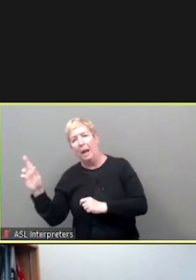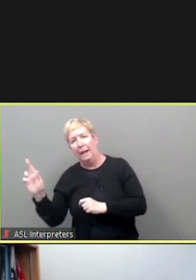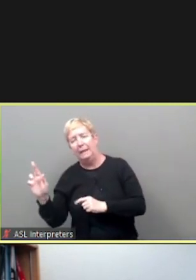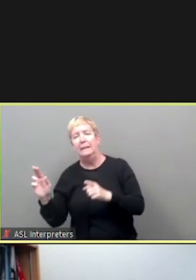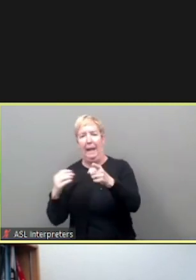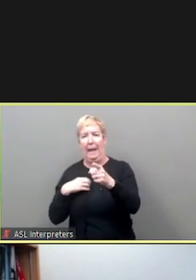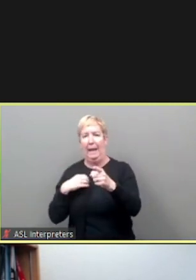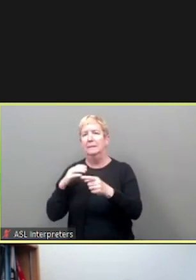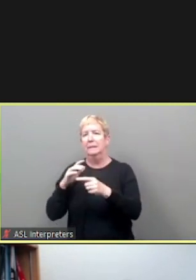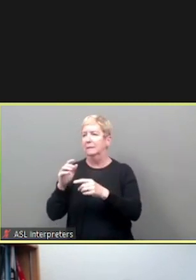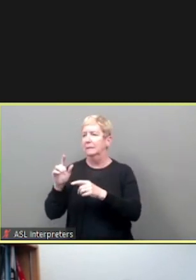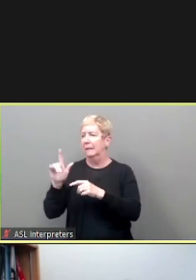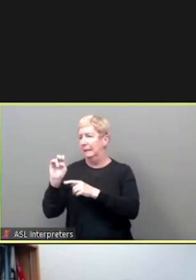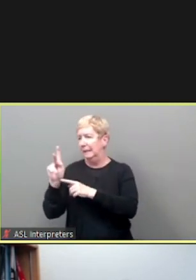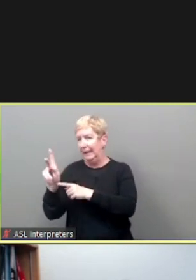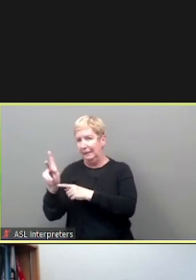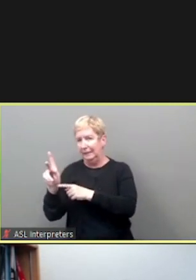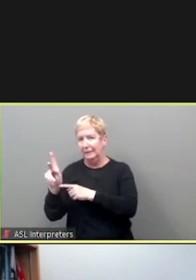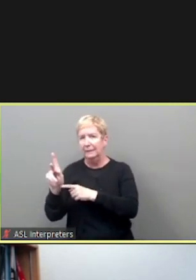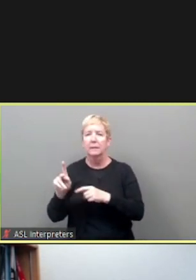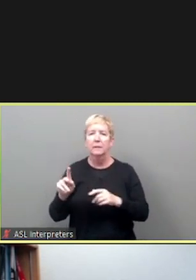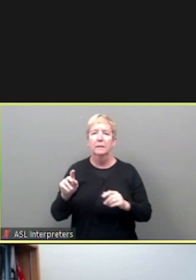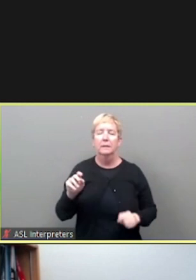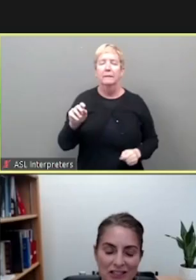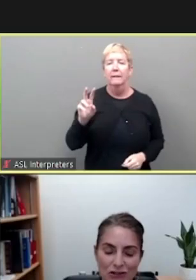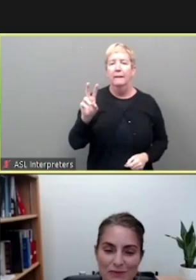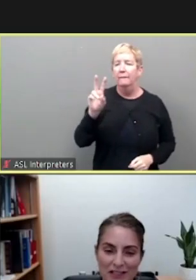link where folks can visit